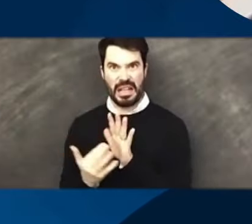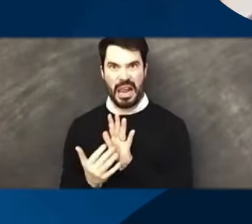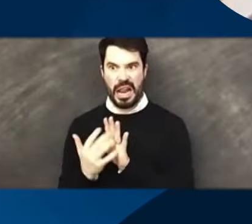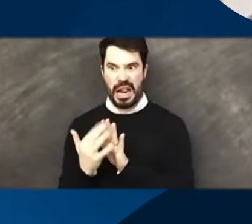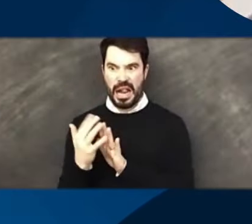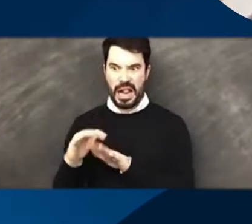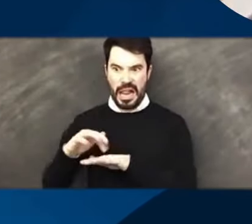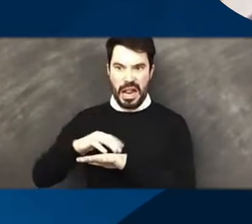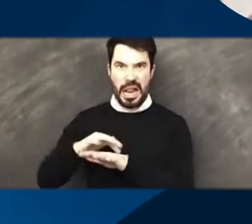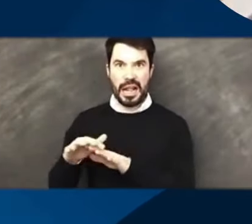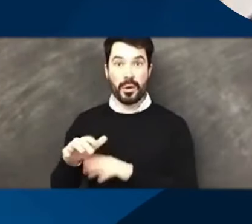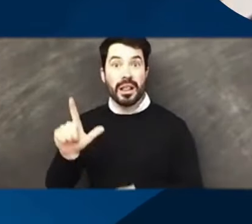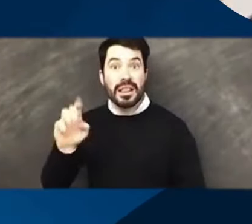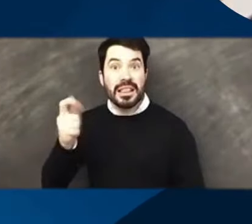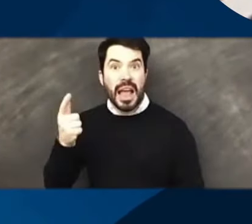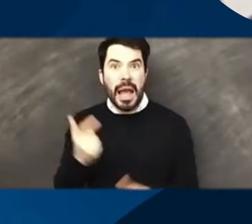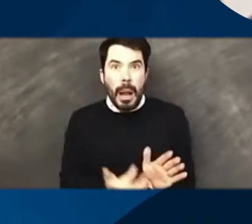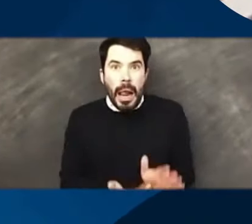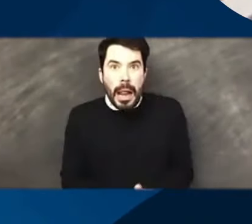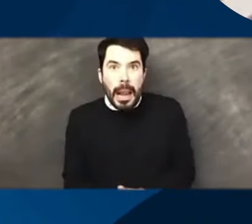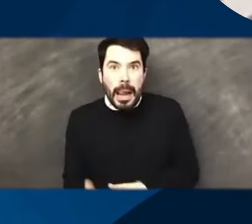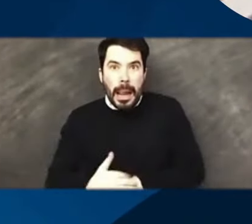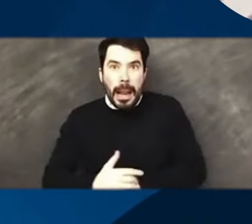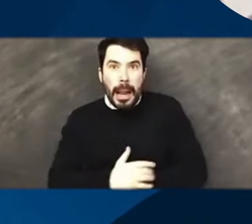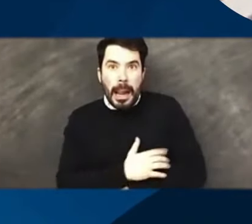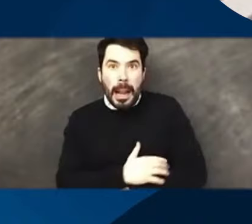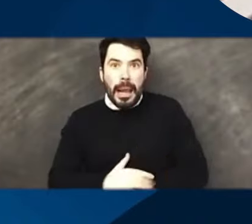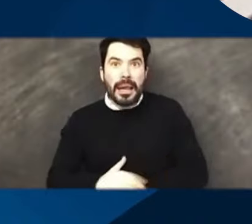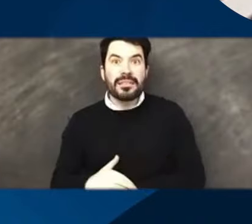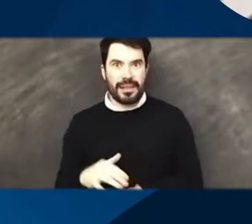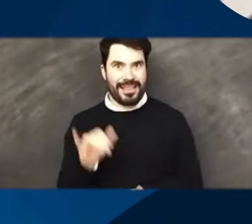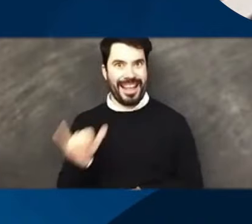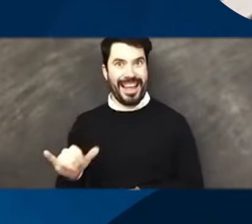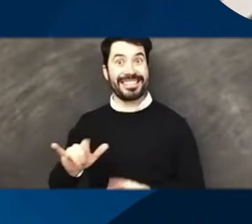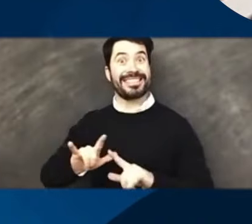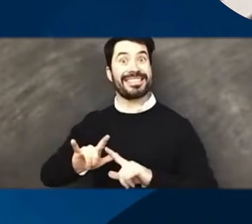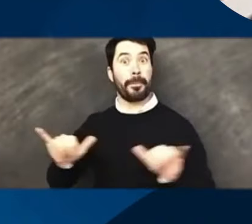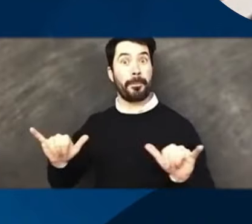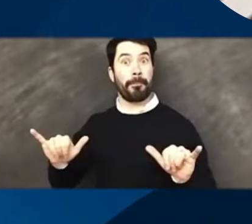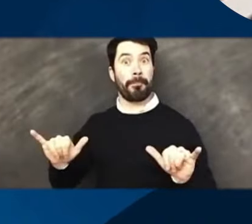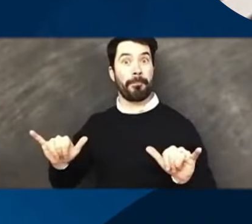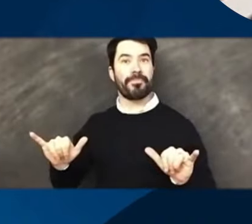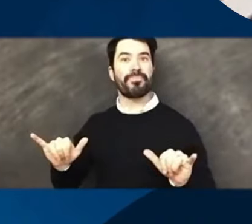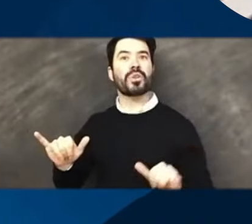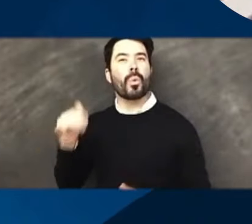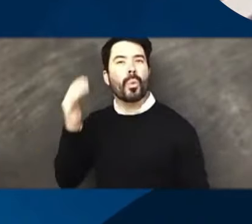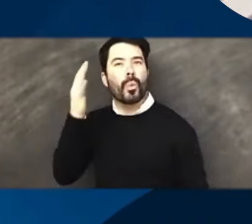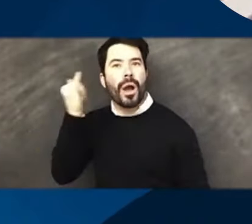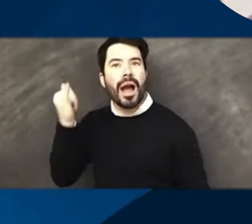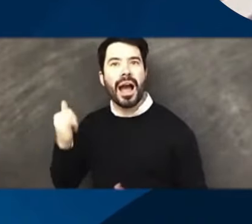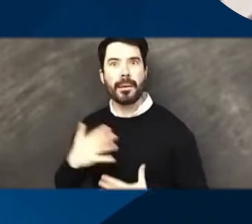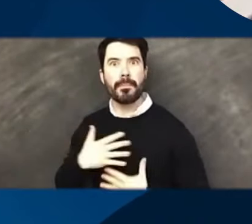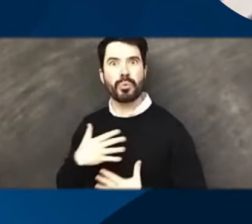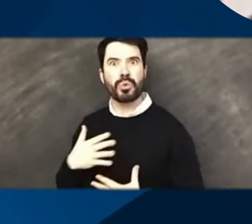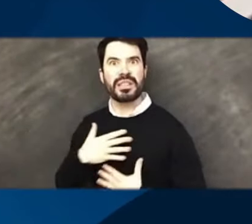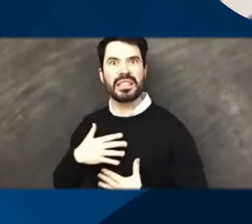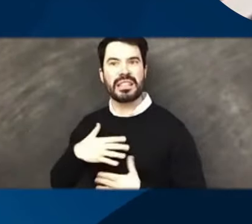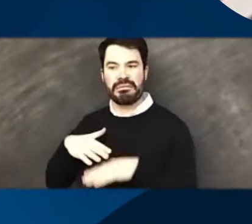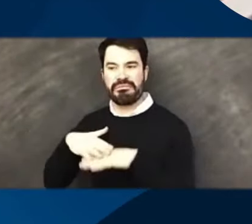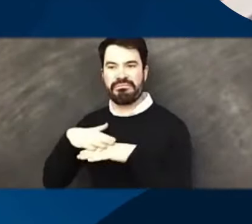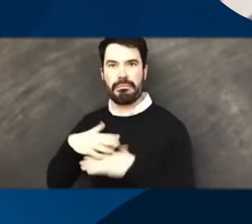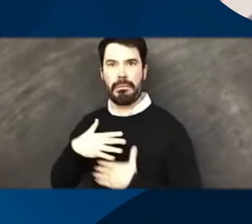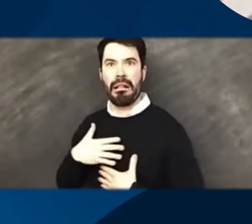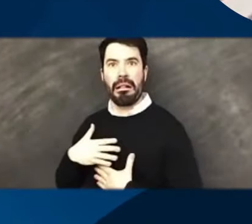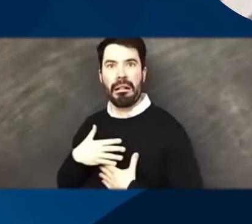the legs that's going on at the same time. That often goes with kind of hyperventilation, which is more